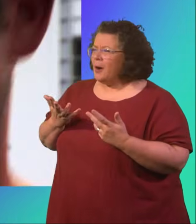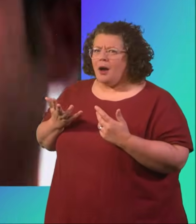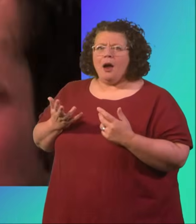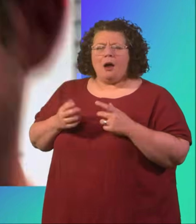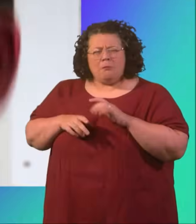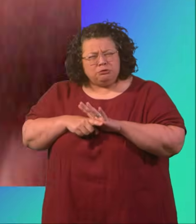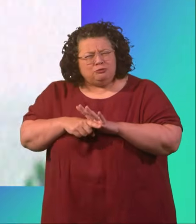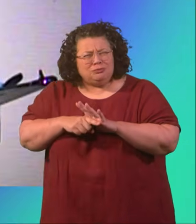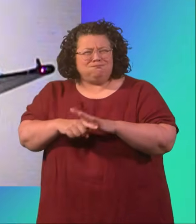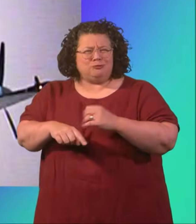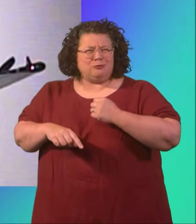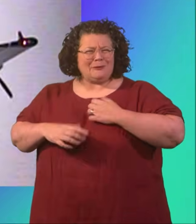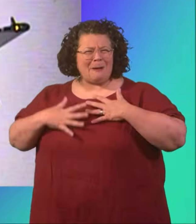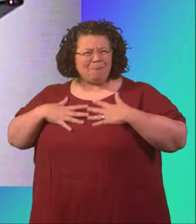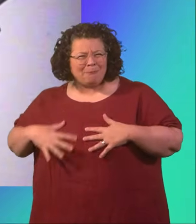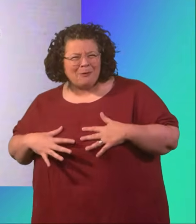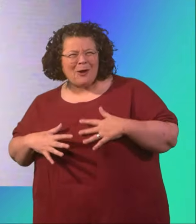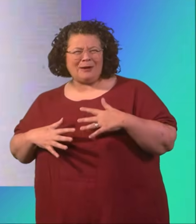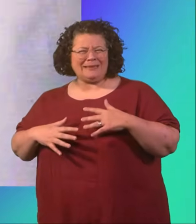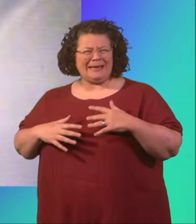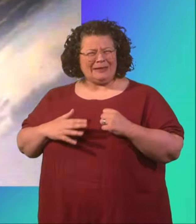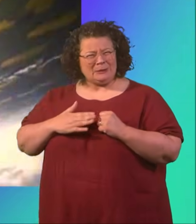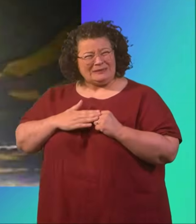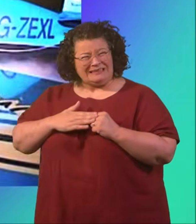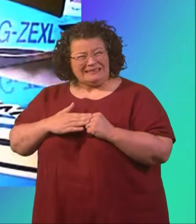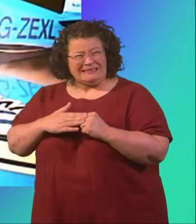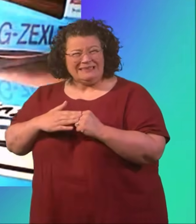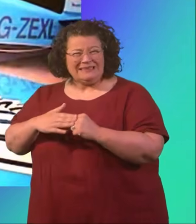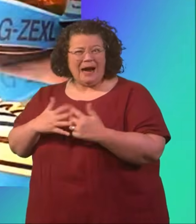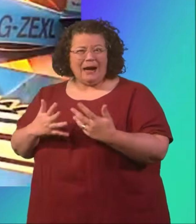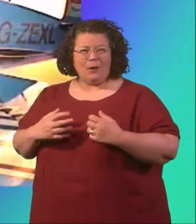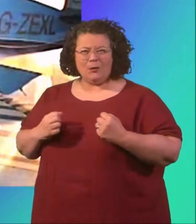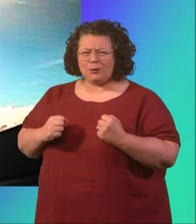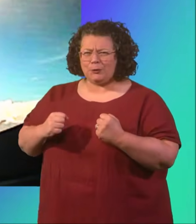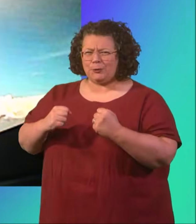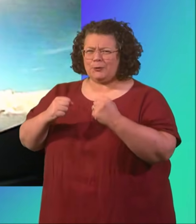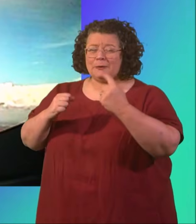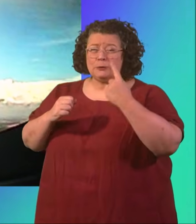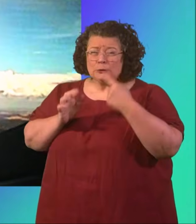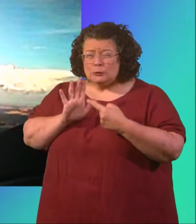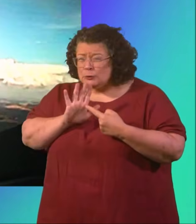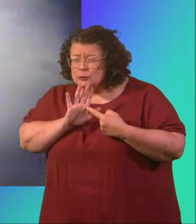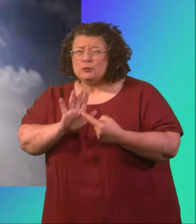As we push our own bodies to the limits. Okay, here we go.